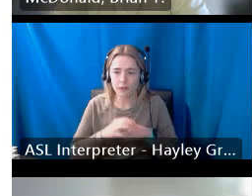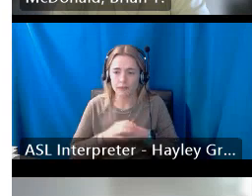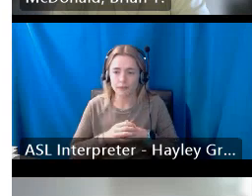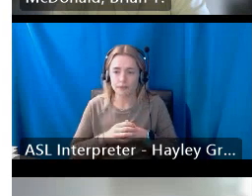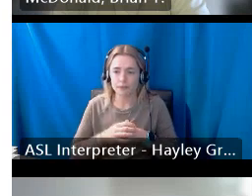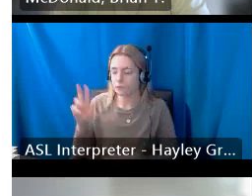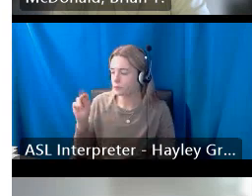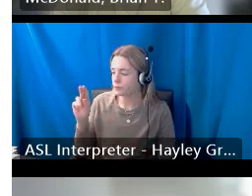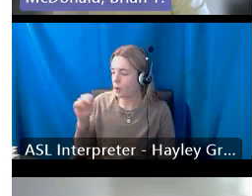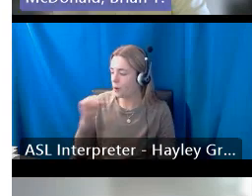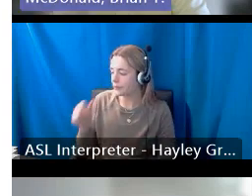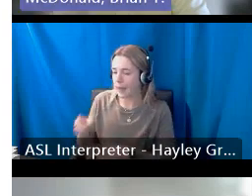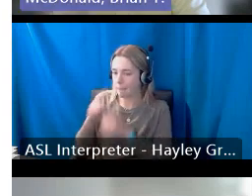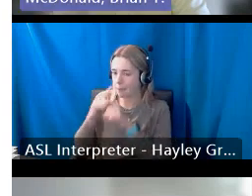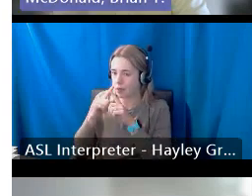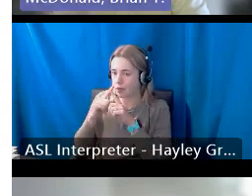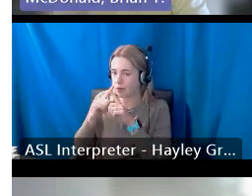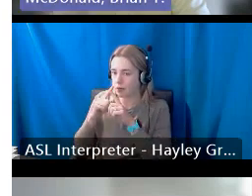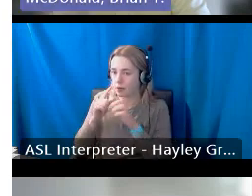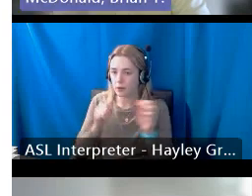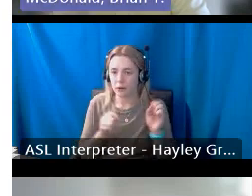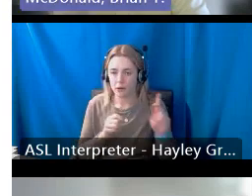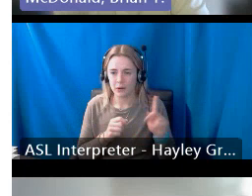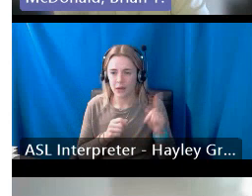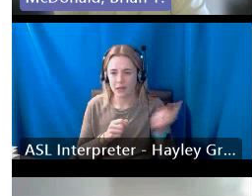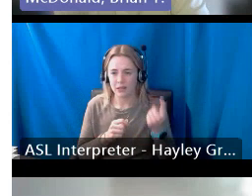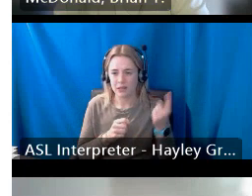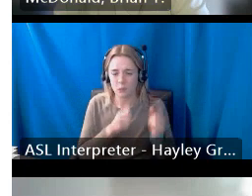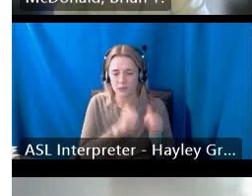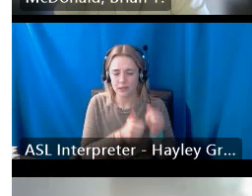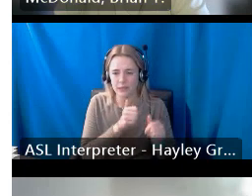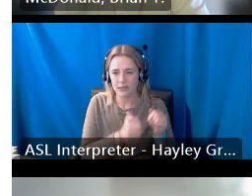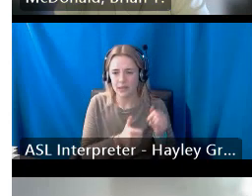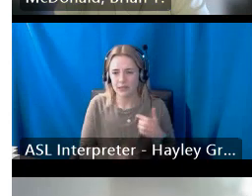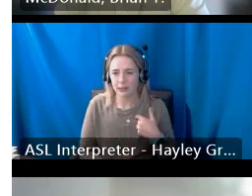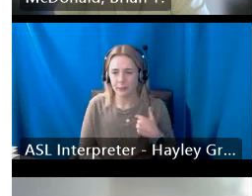You're not. No. Okay. Well, somebody's text. Okay.